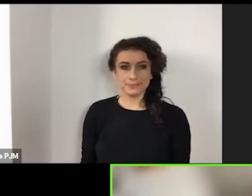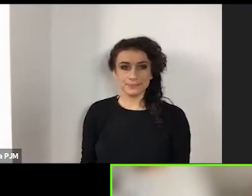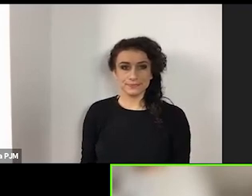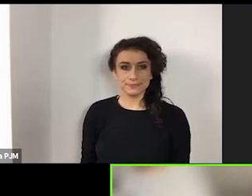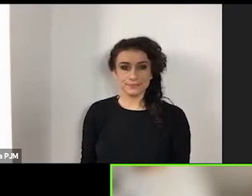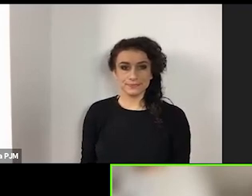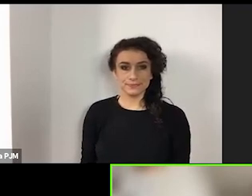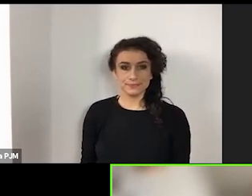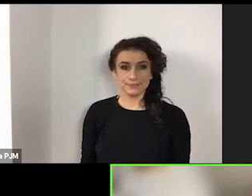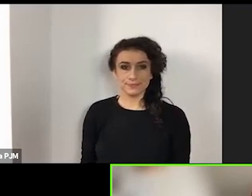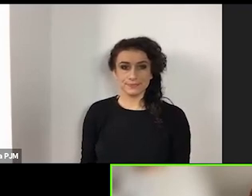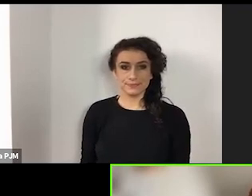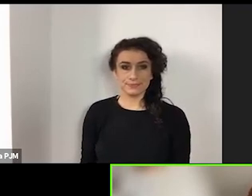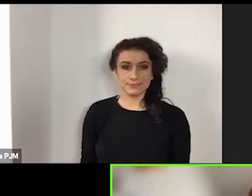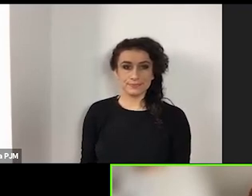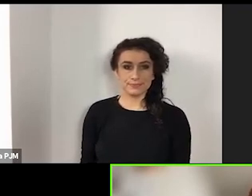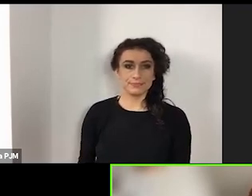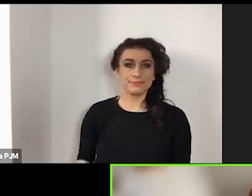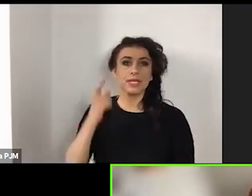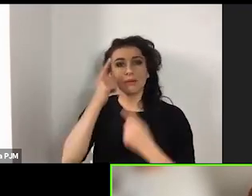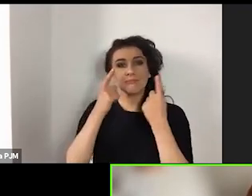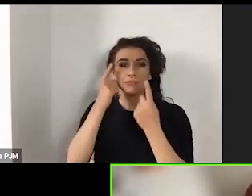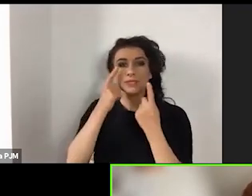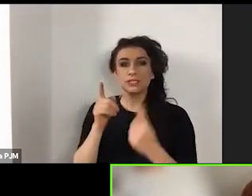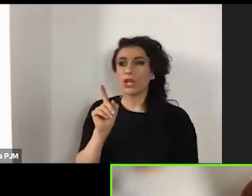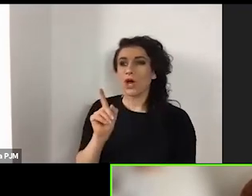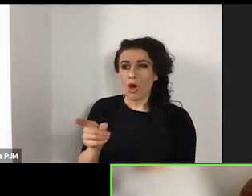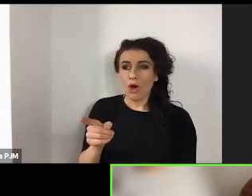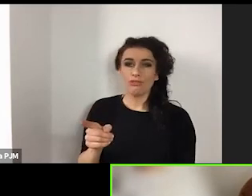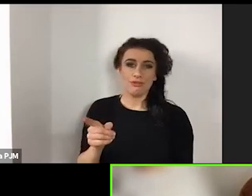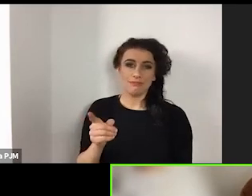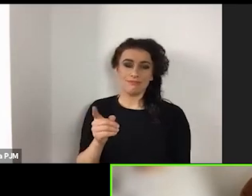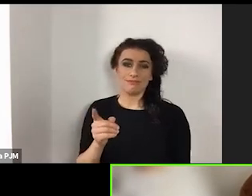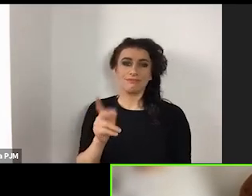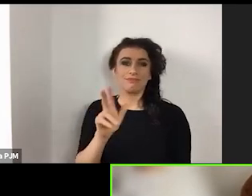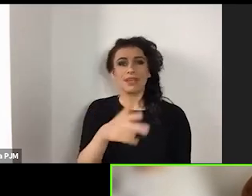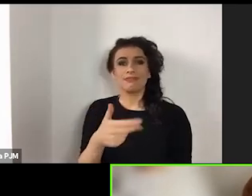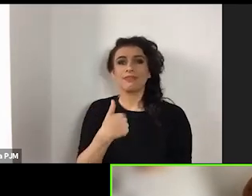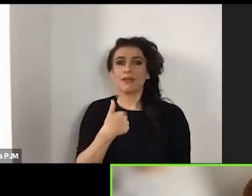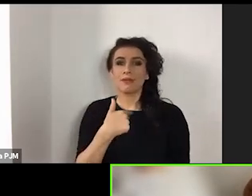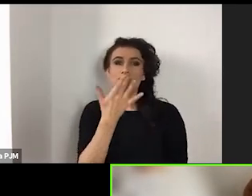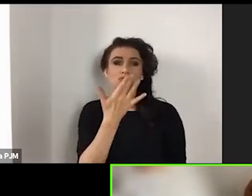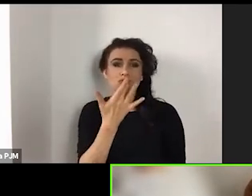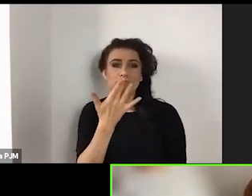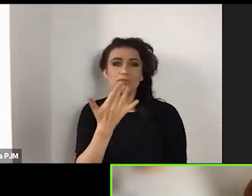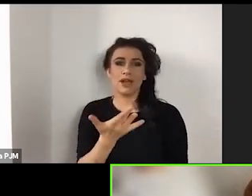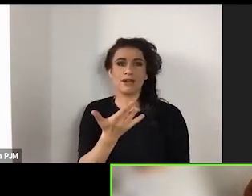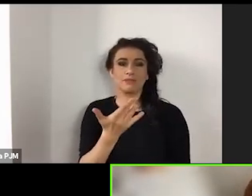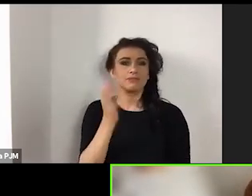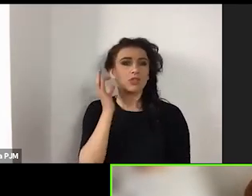is very important. And if there are people there listening to me that had